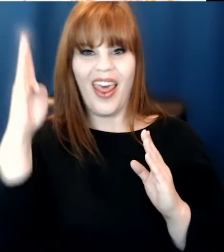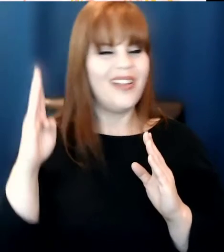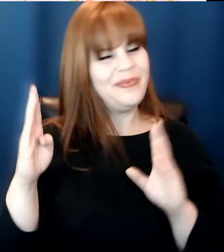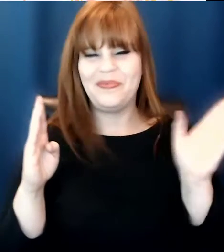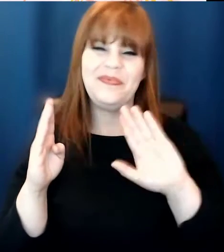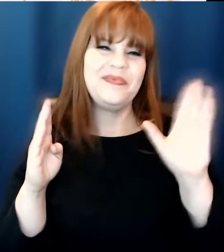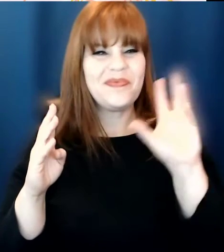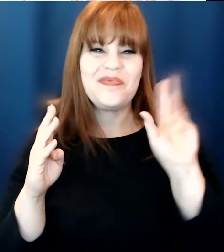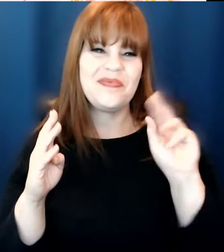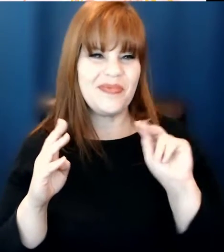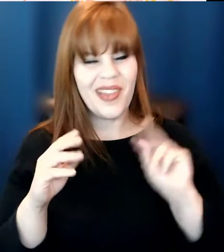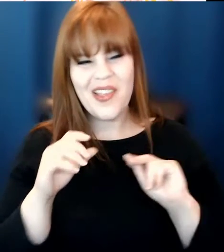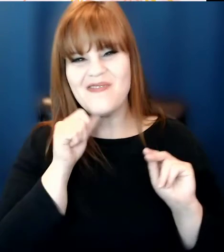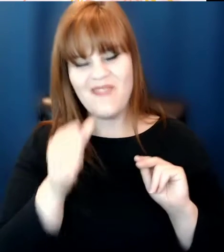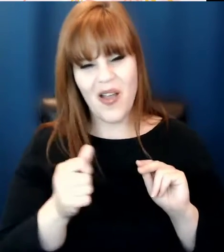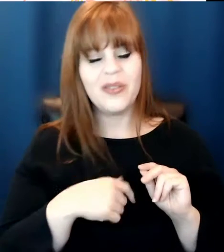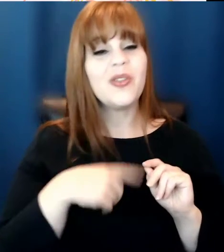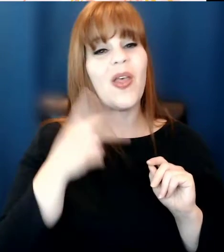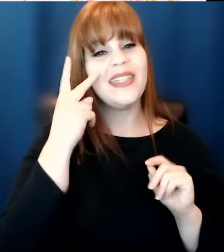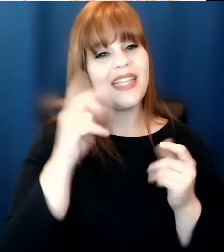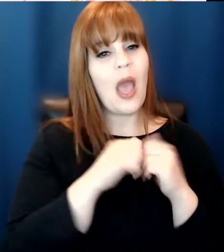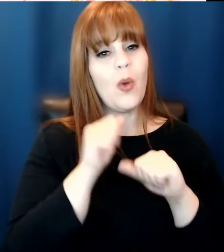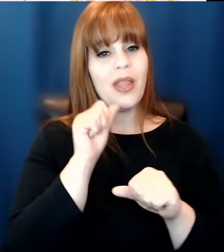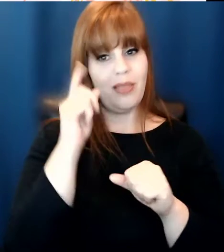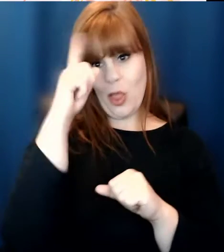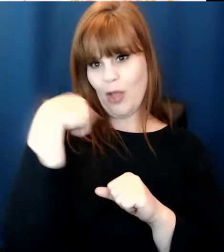how that looks.